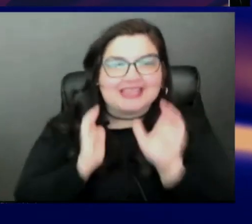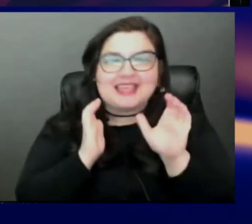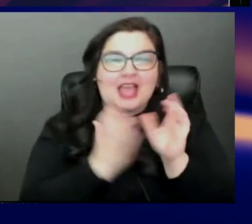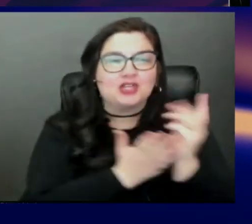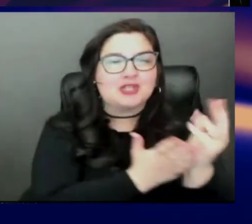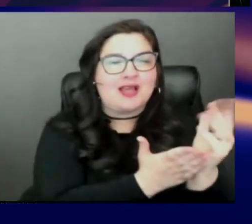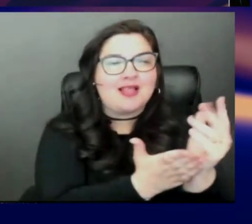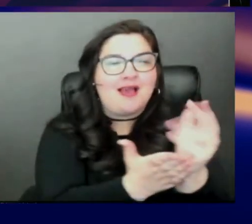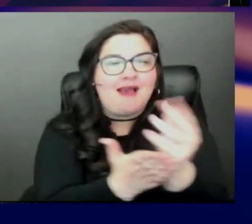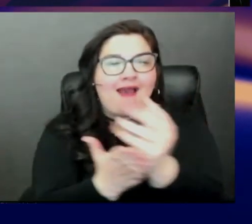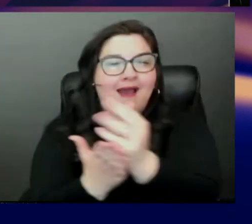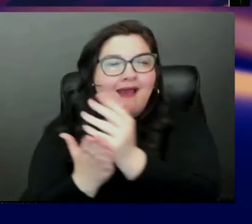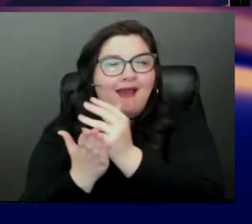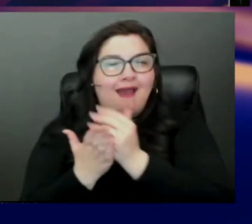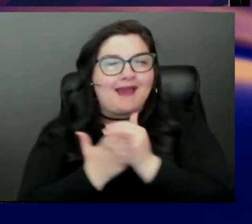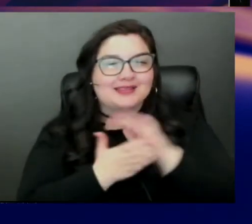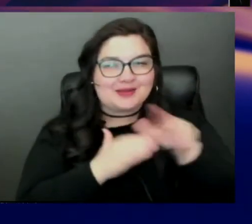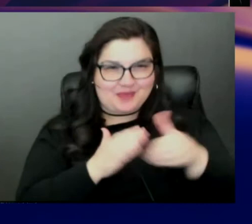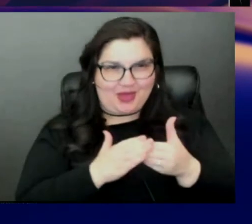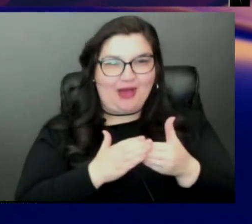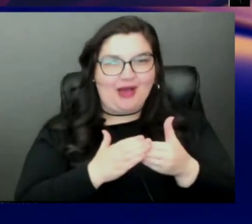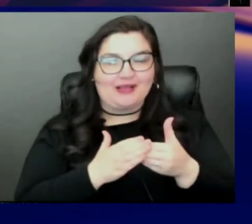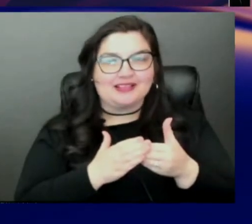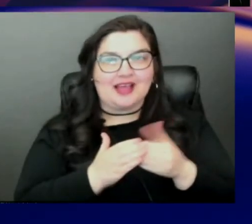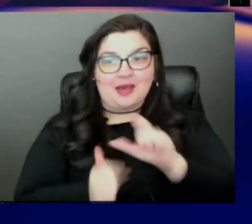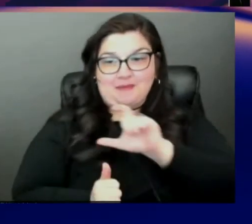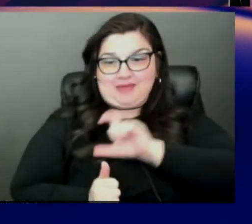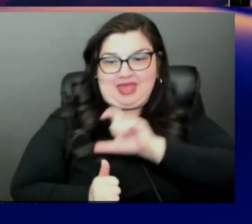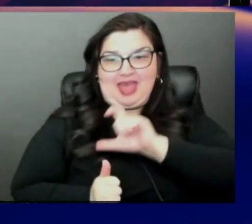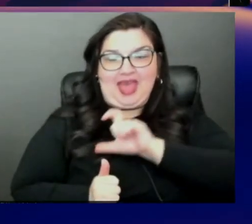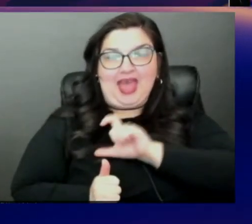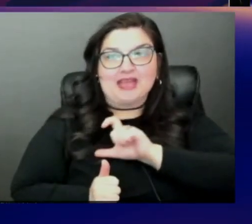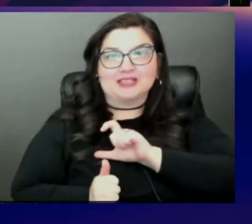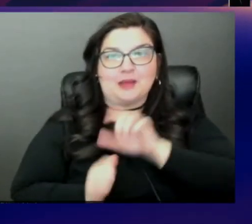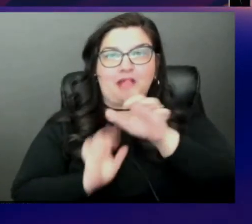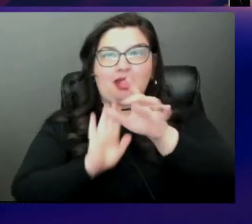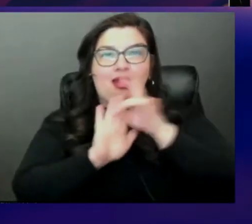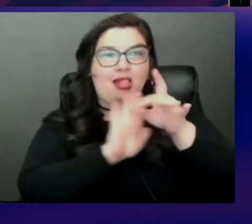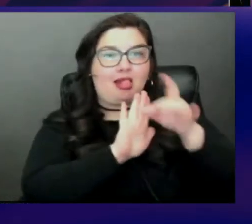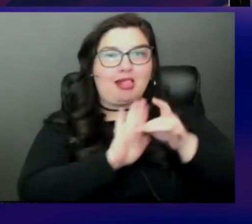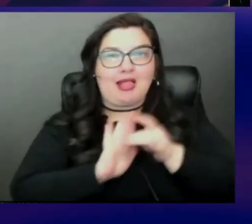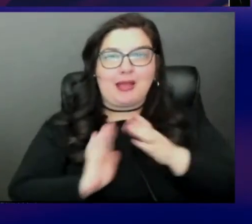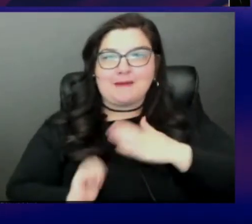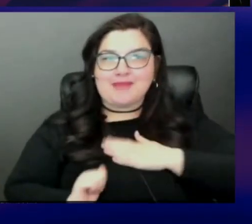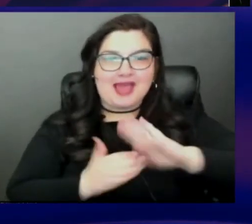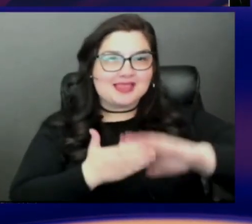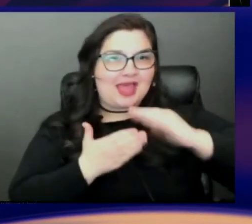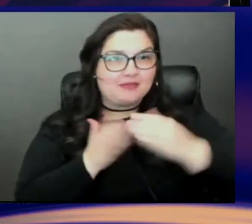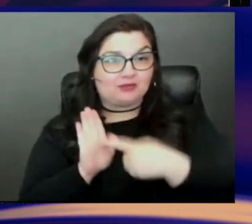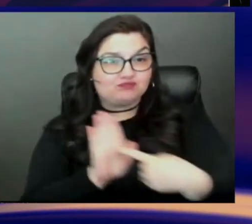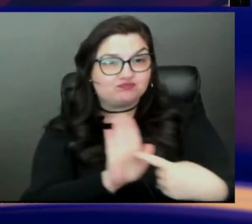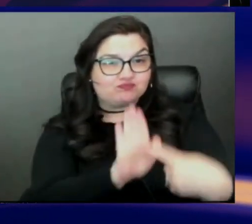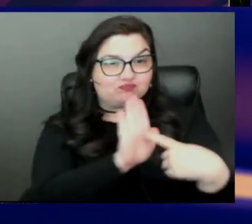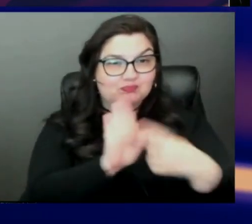Yes. Yeah, I want to get badges and then put them on my laptop. Yeah. Just flex on everybody.